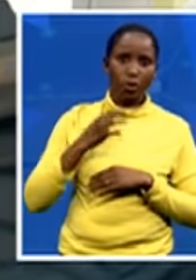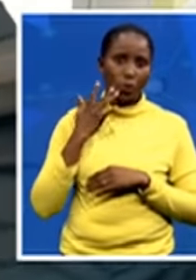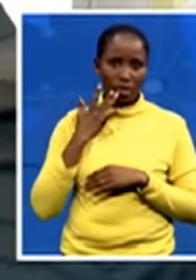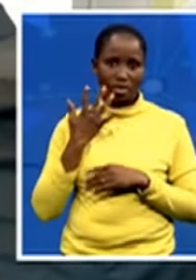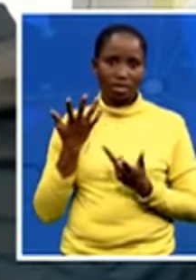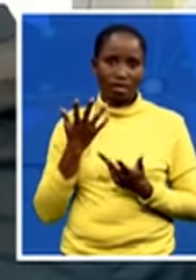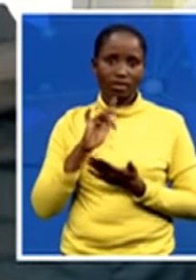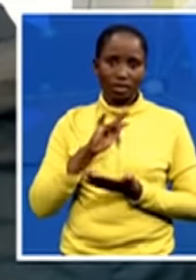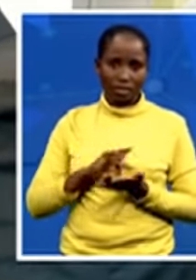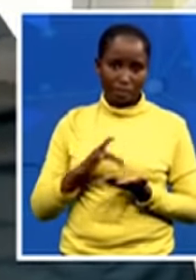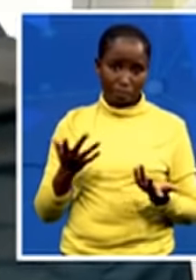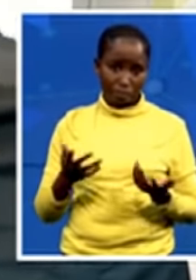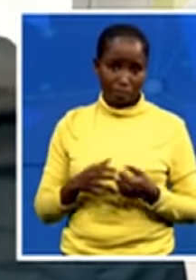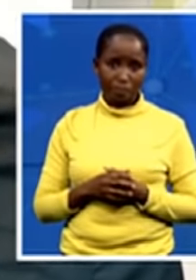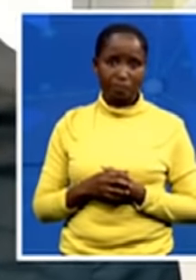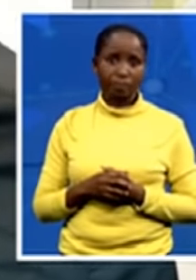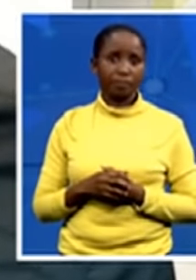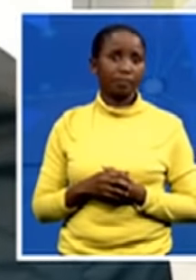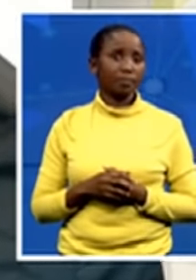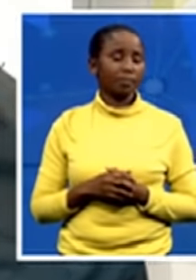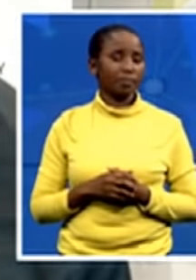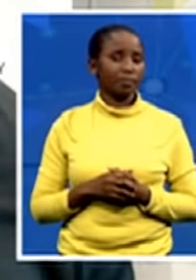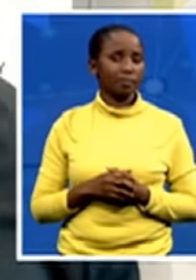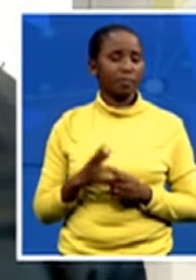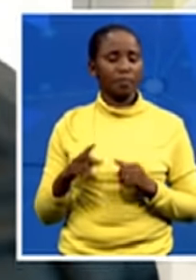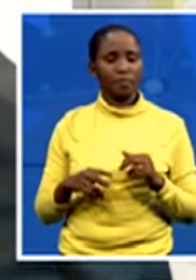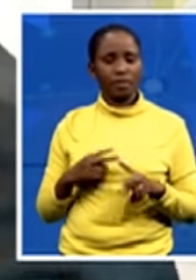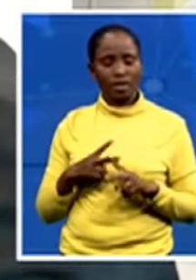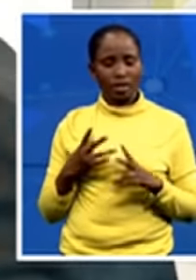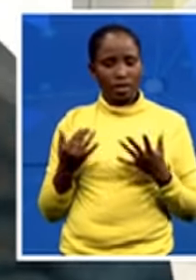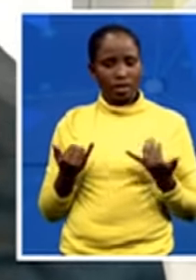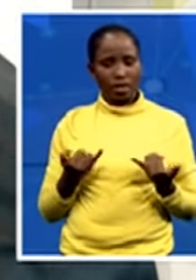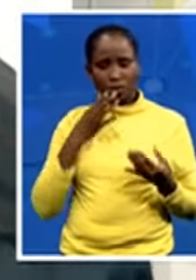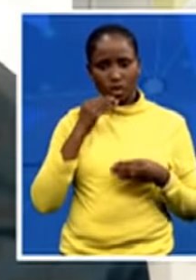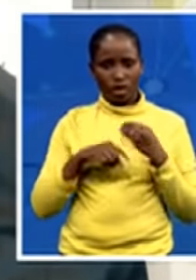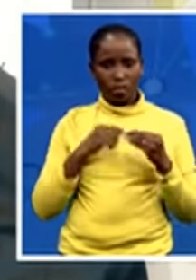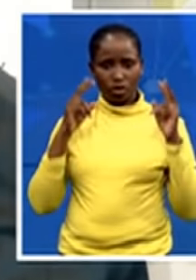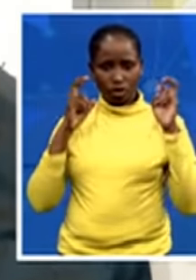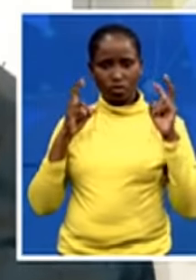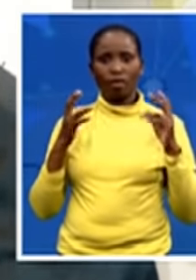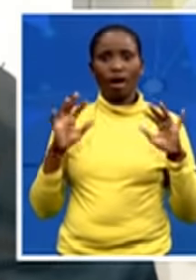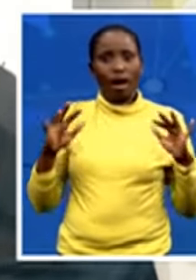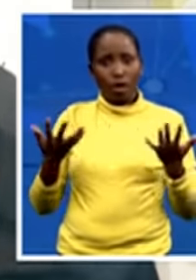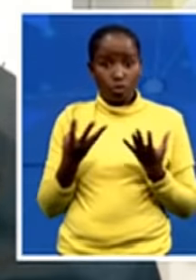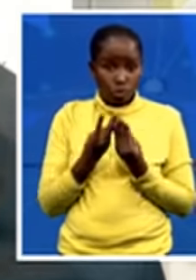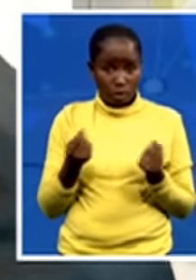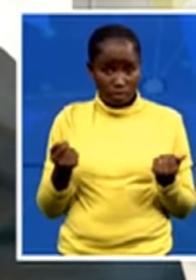Let me then deal with the issues that we then said the other interventions. You heard the minister in